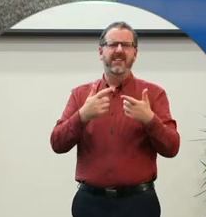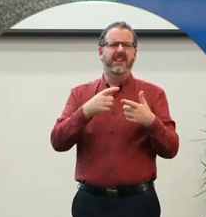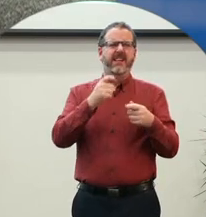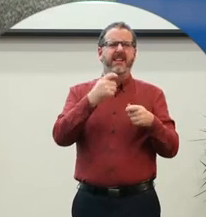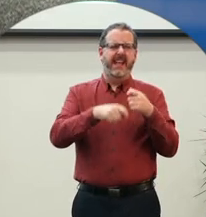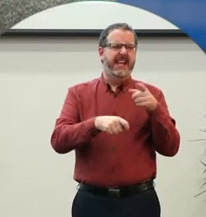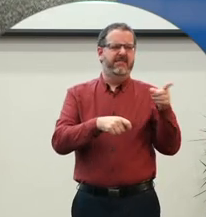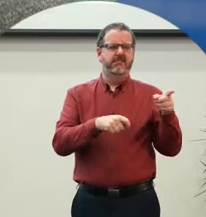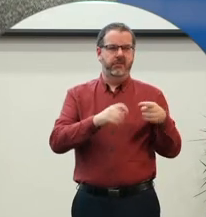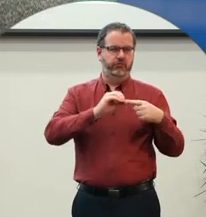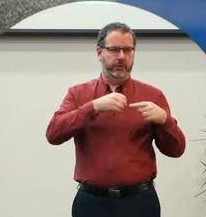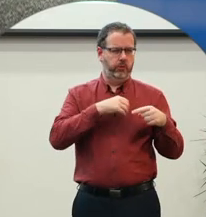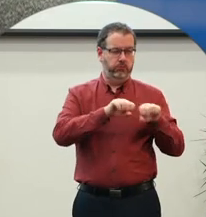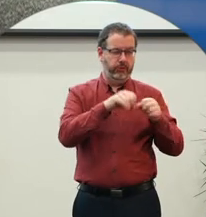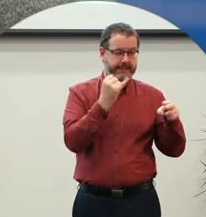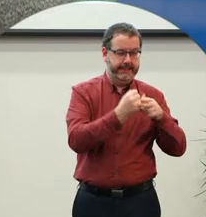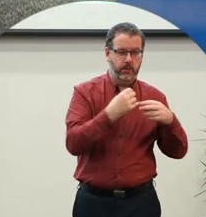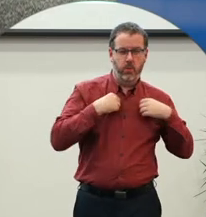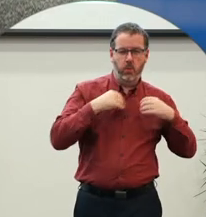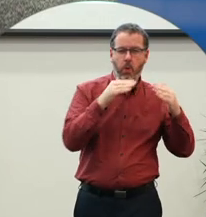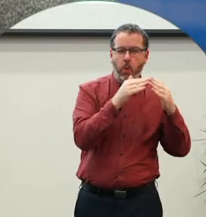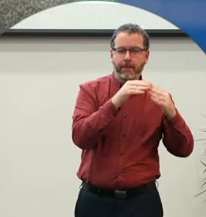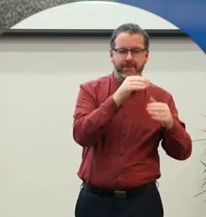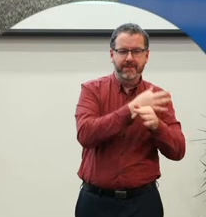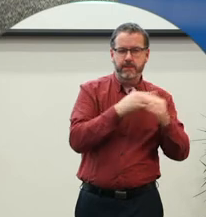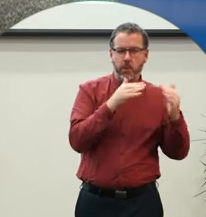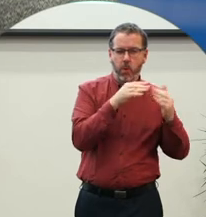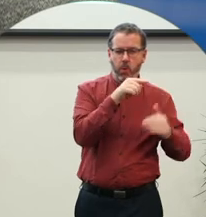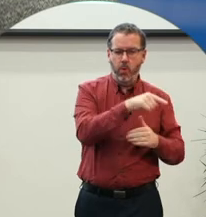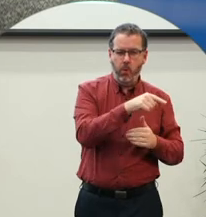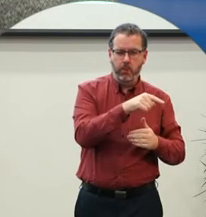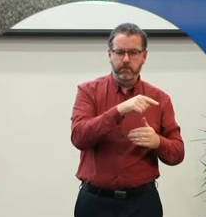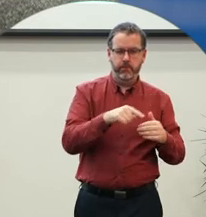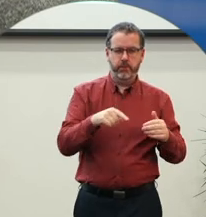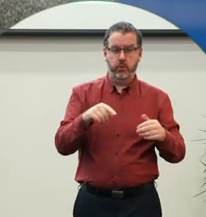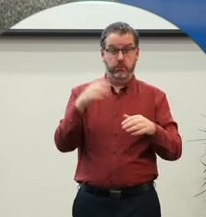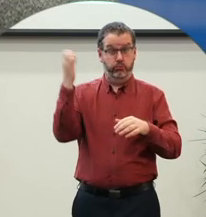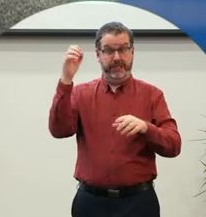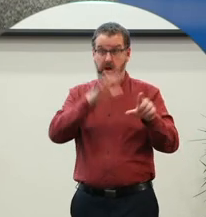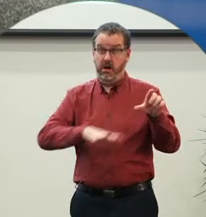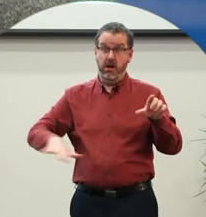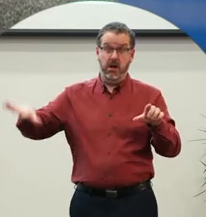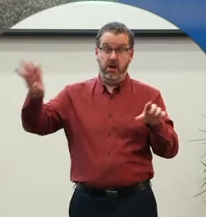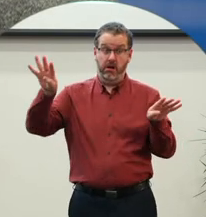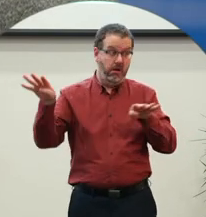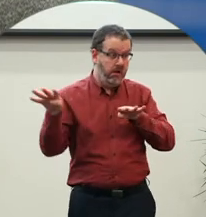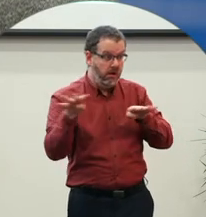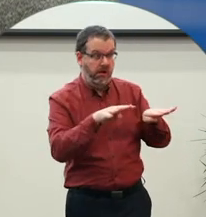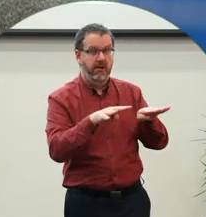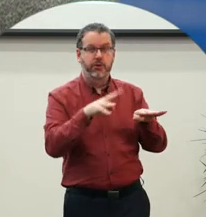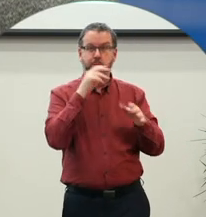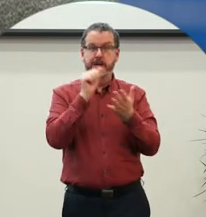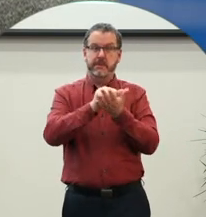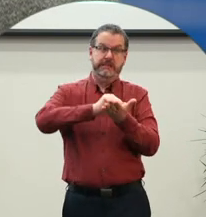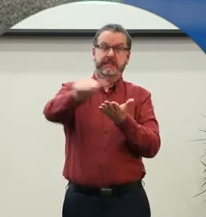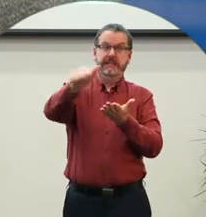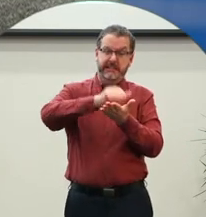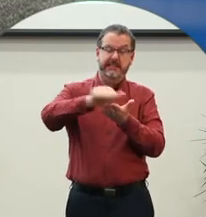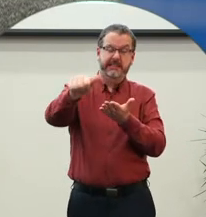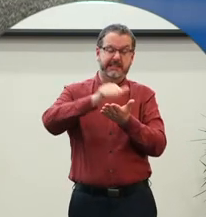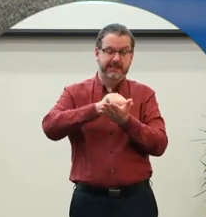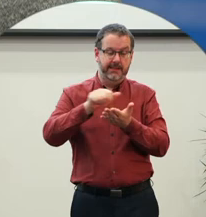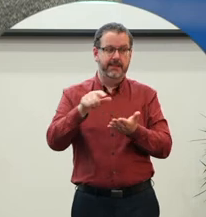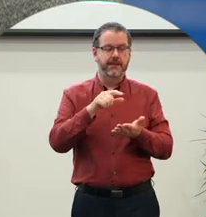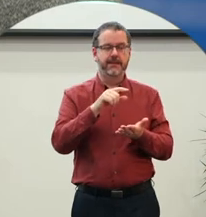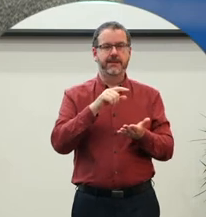which made her a kind of a national figure in Britain then, because it was all over the papers, especially this extraordinary